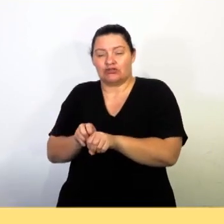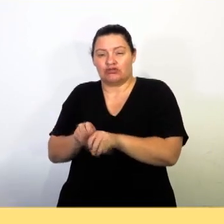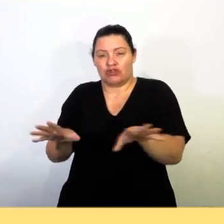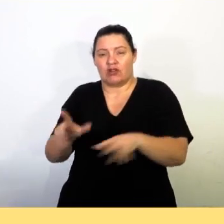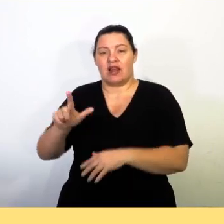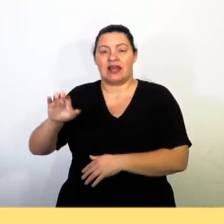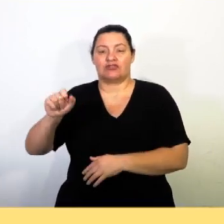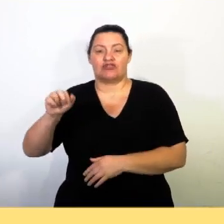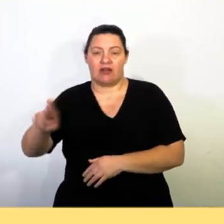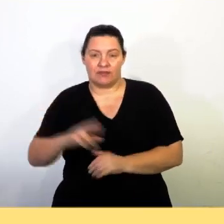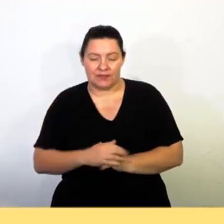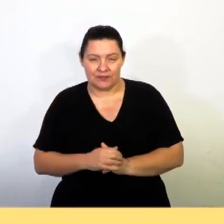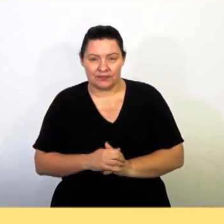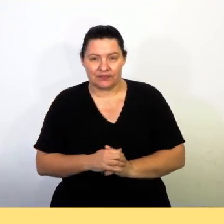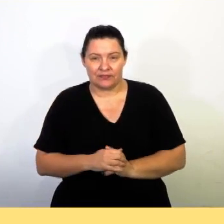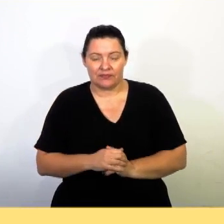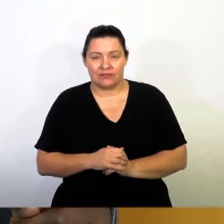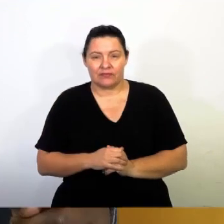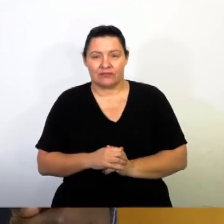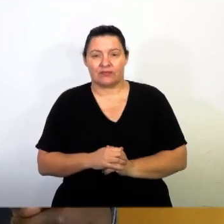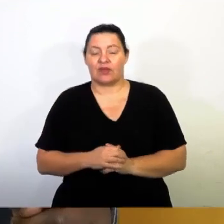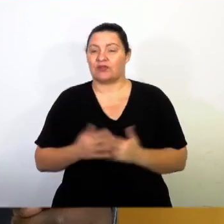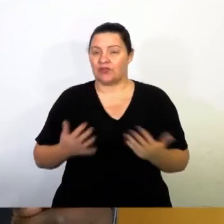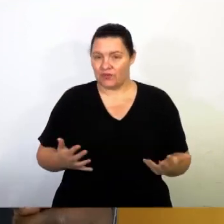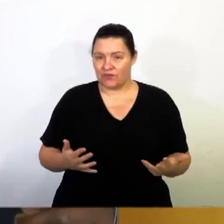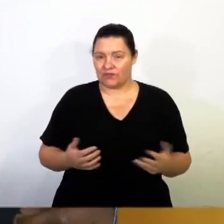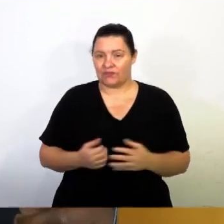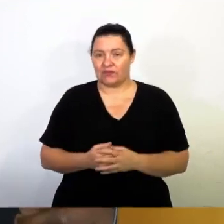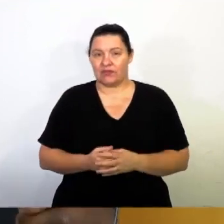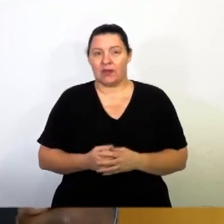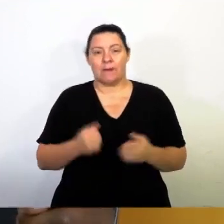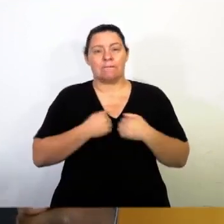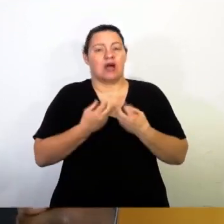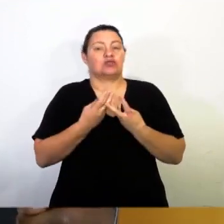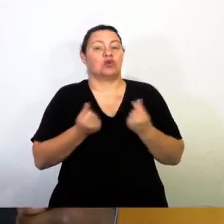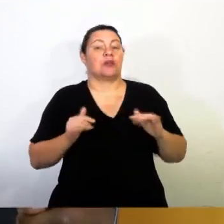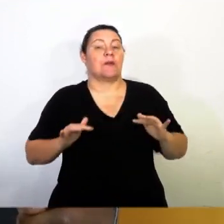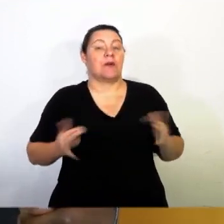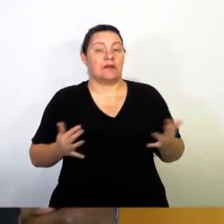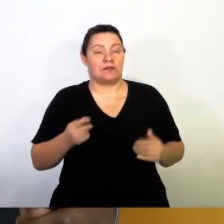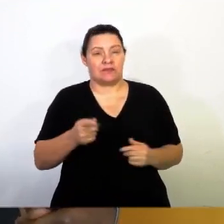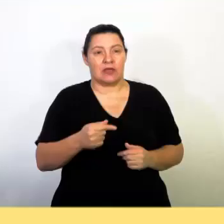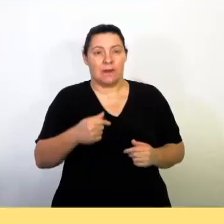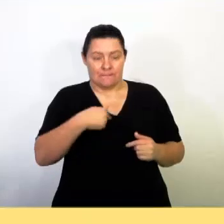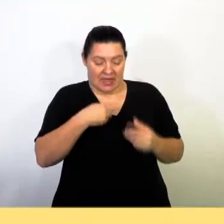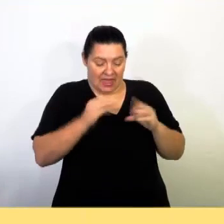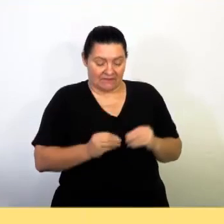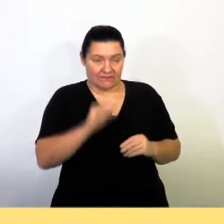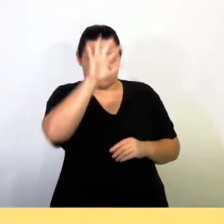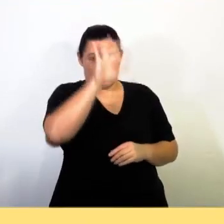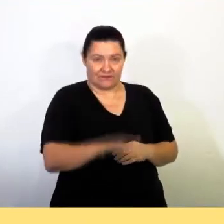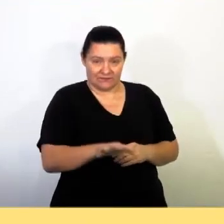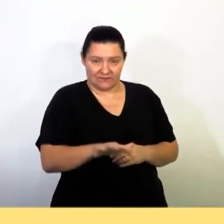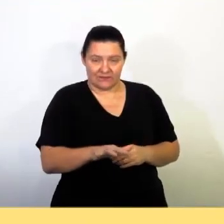to the general ledger. Okay, learners, so here is my solution. When I